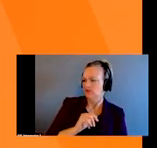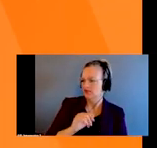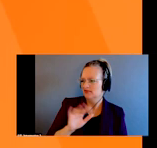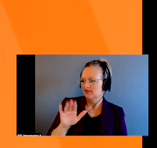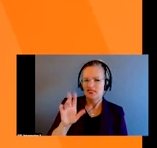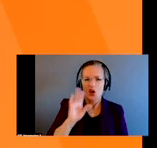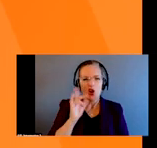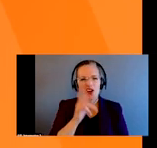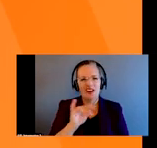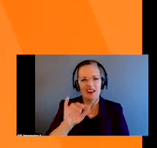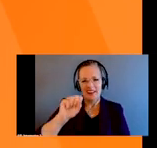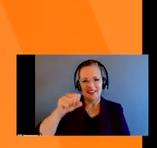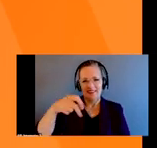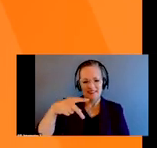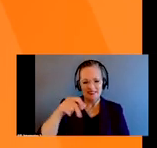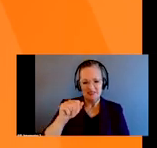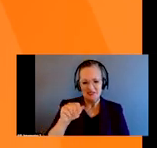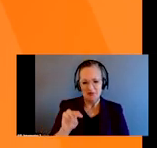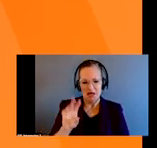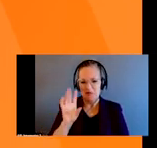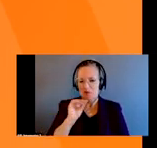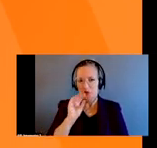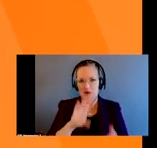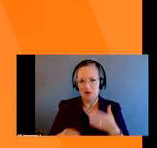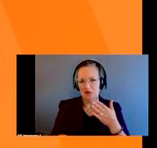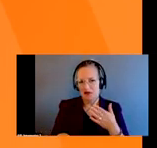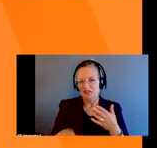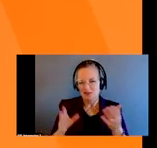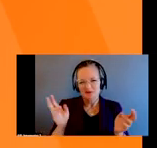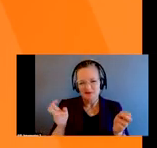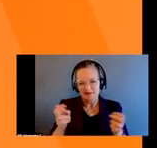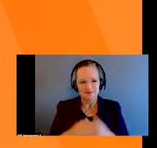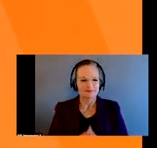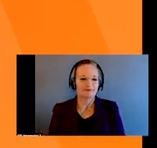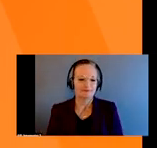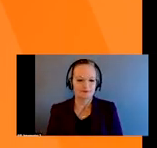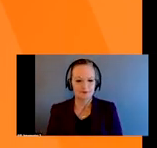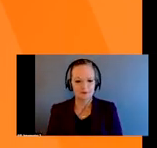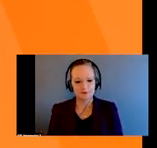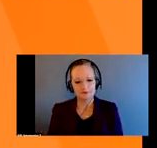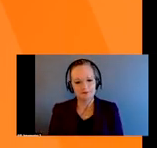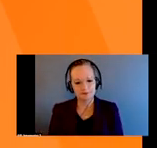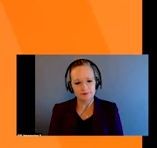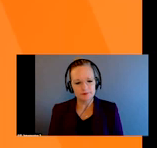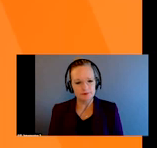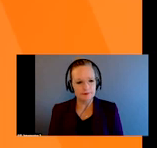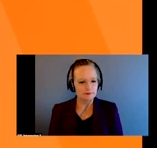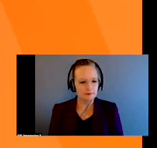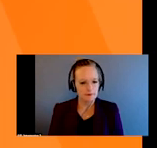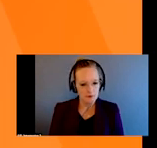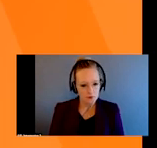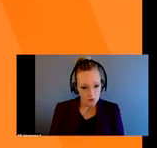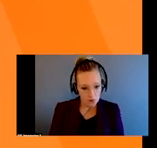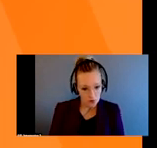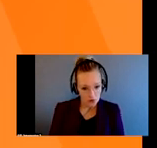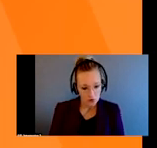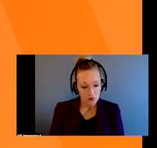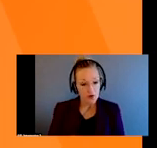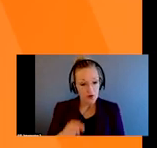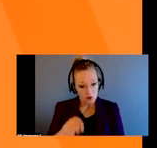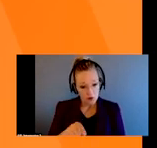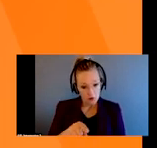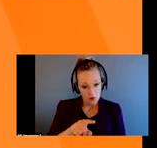if you know, I don't know this person. Why would I want to connect with you? So you fill out some and connect. Yes,